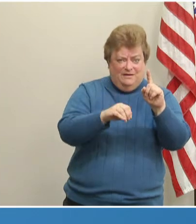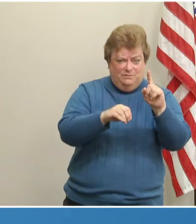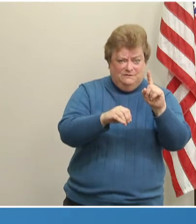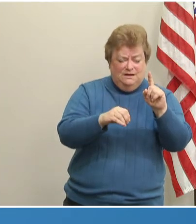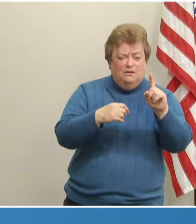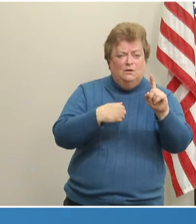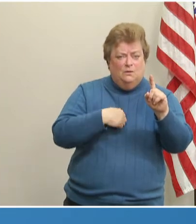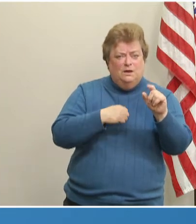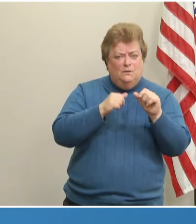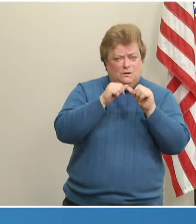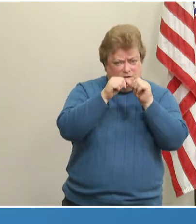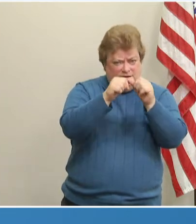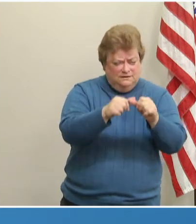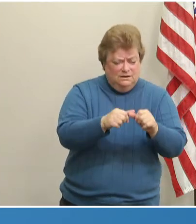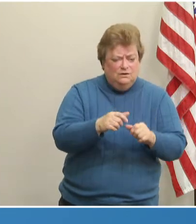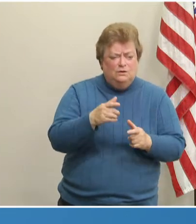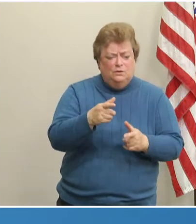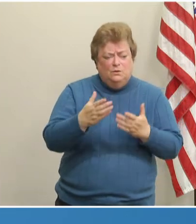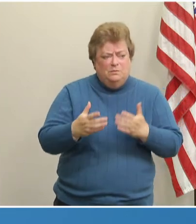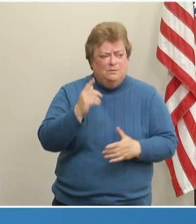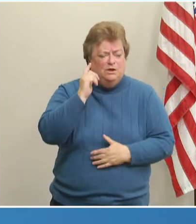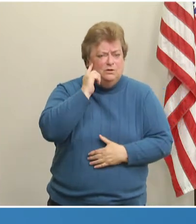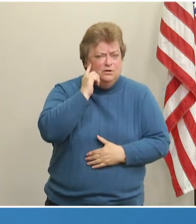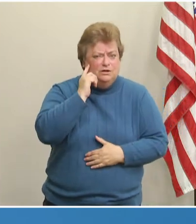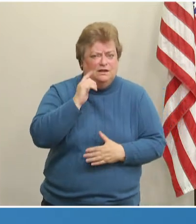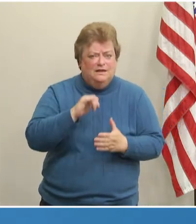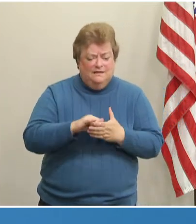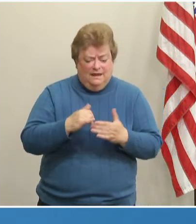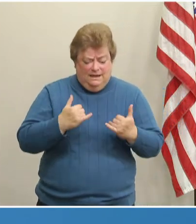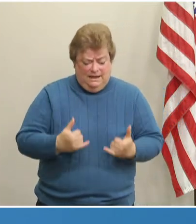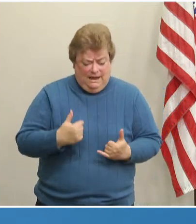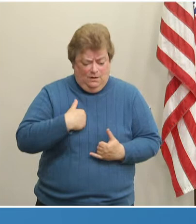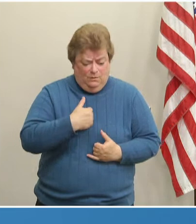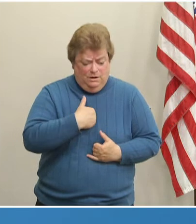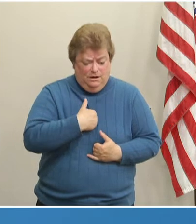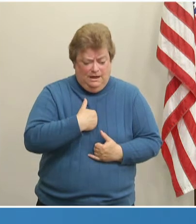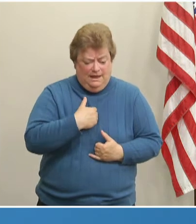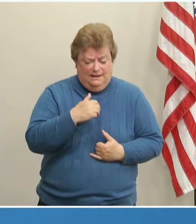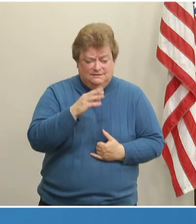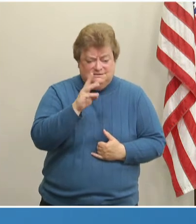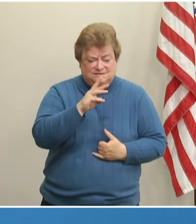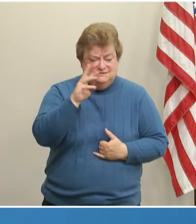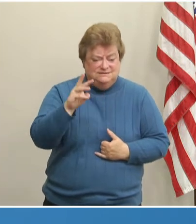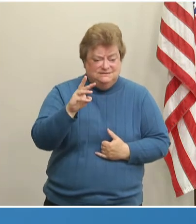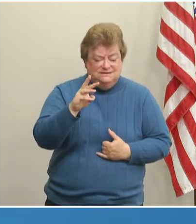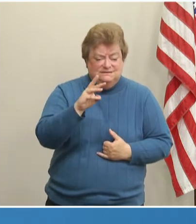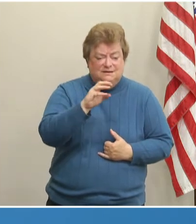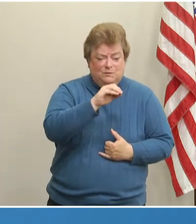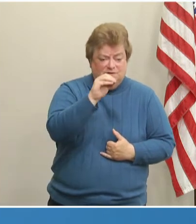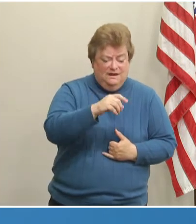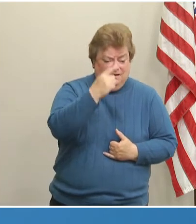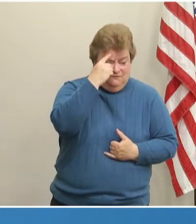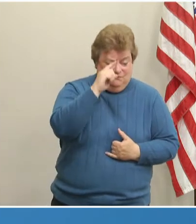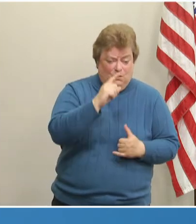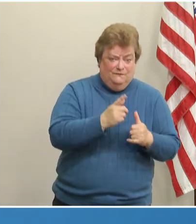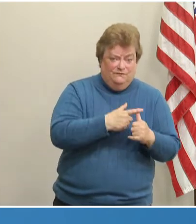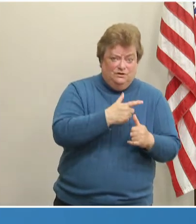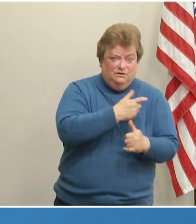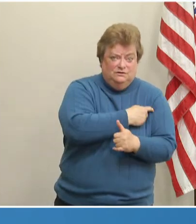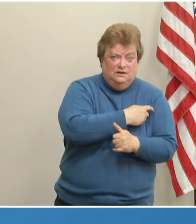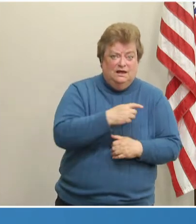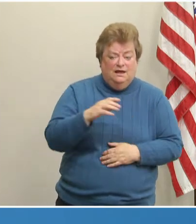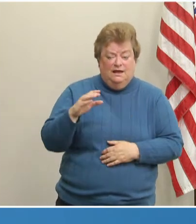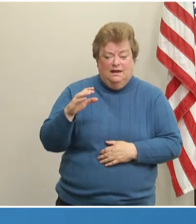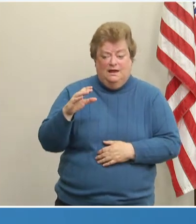continue. And you probably heard when we said we're at 66% for our first doses. And President Biden